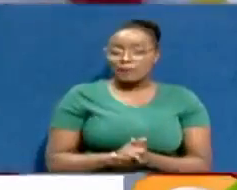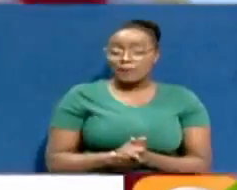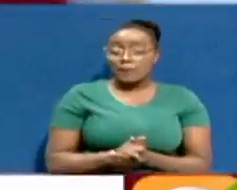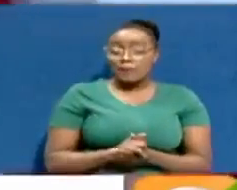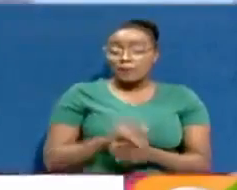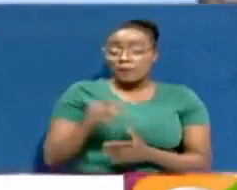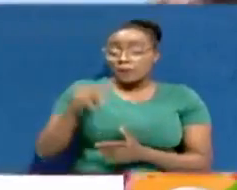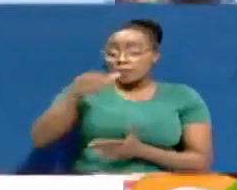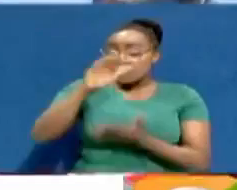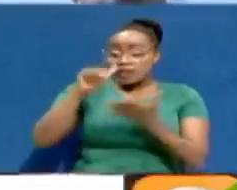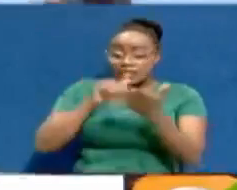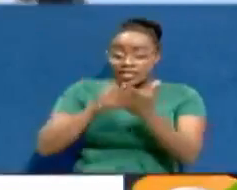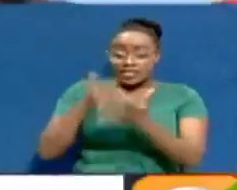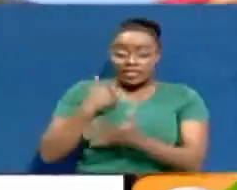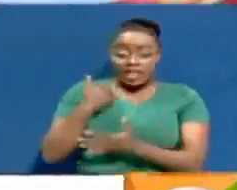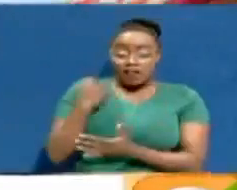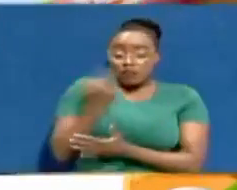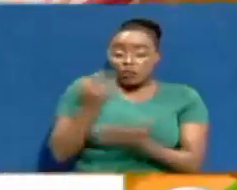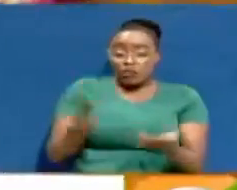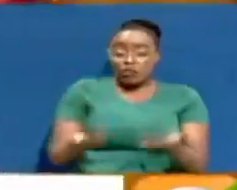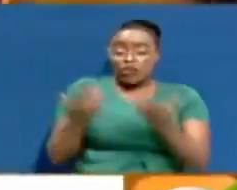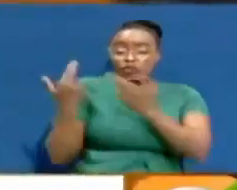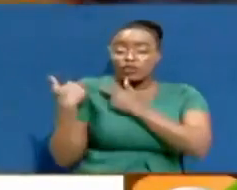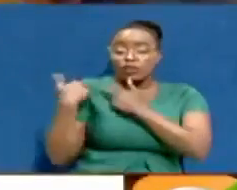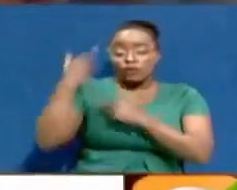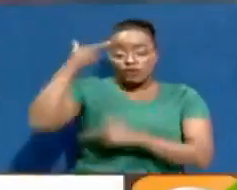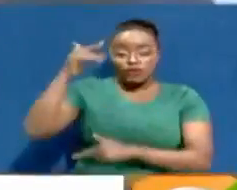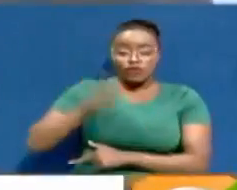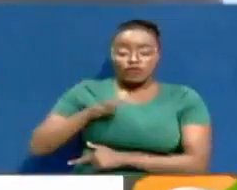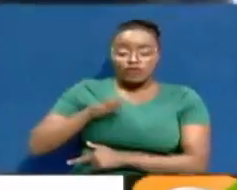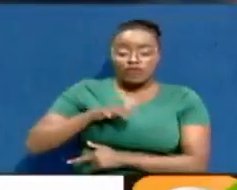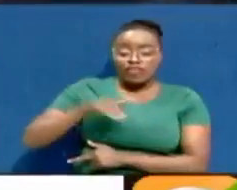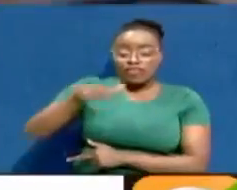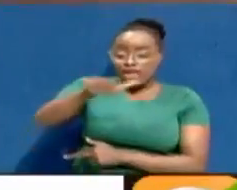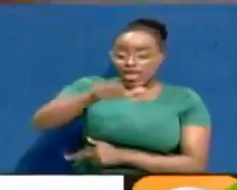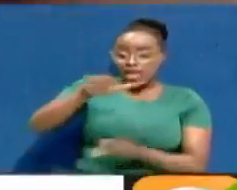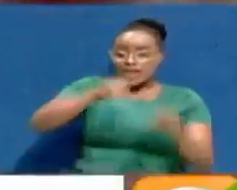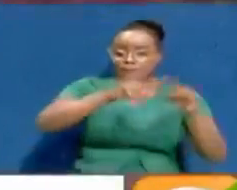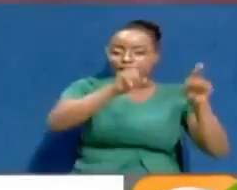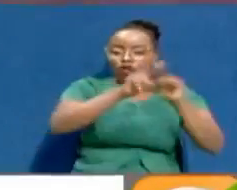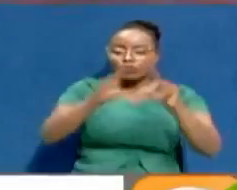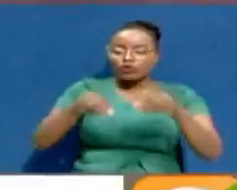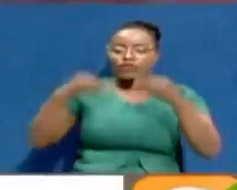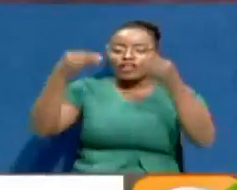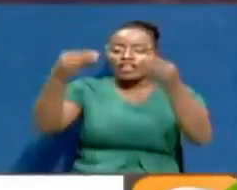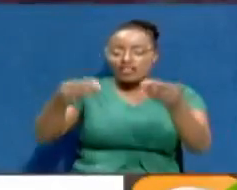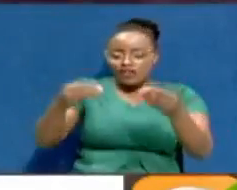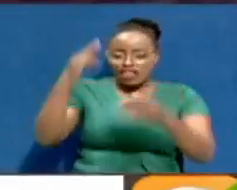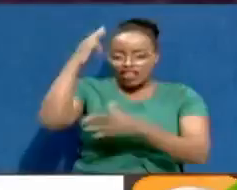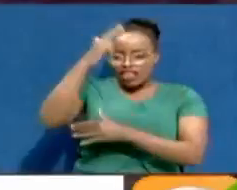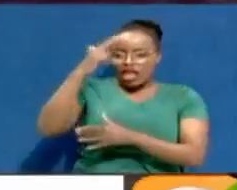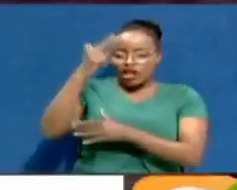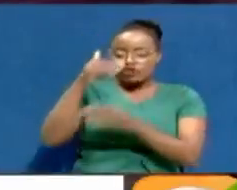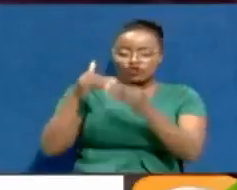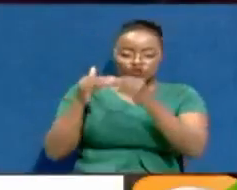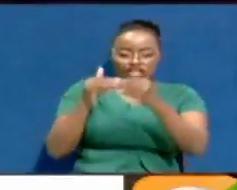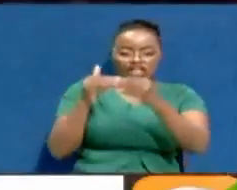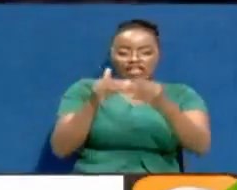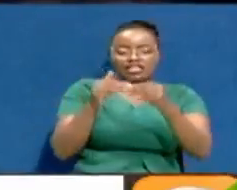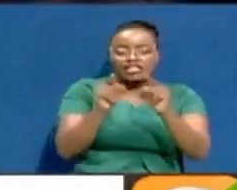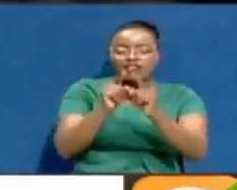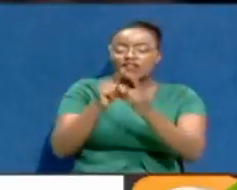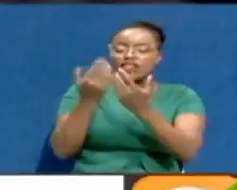The sanctuary has not only elevated the role of women in Namunyak, it has also given them a reason to be at the forefront